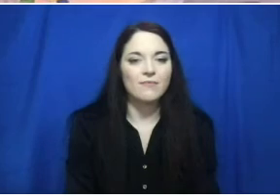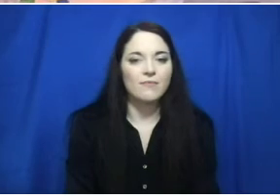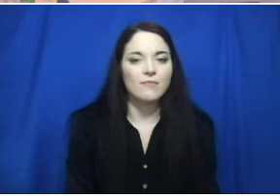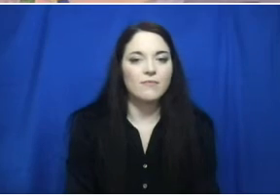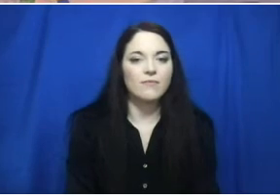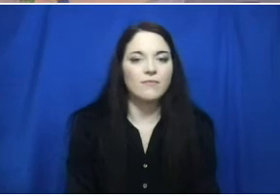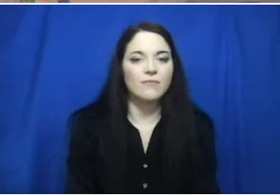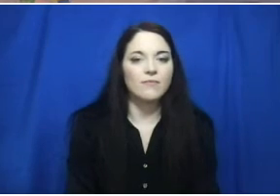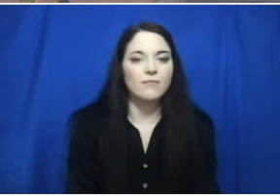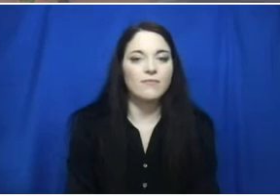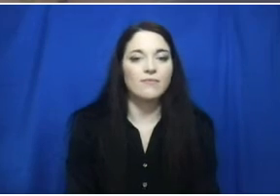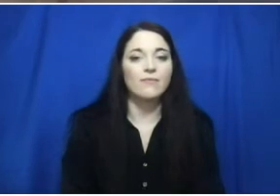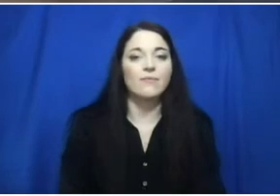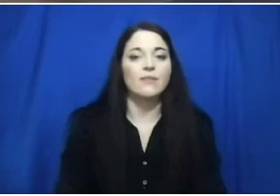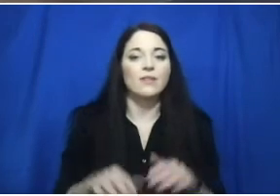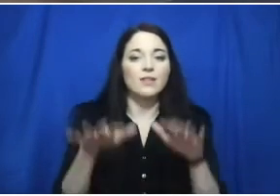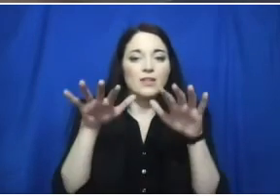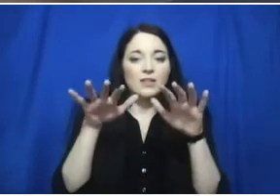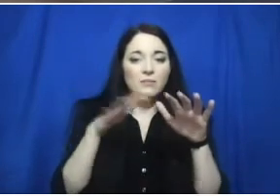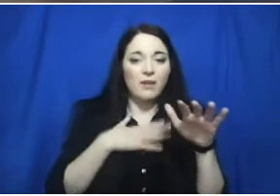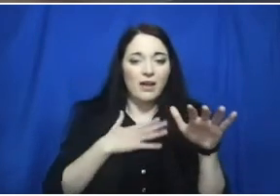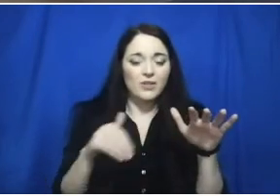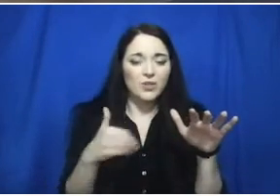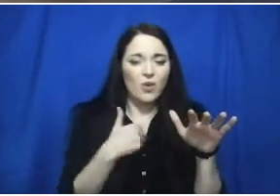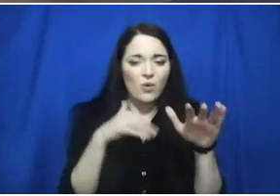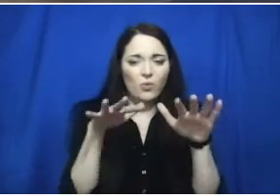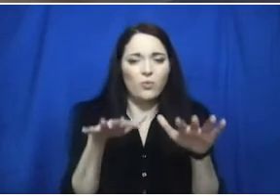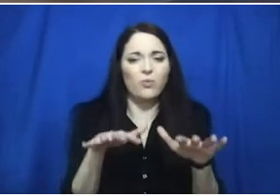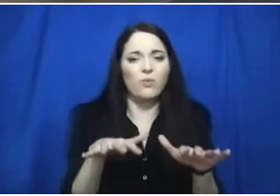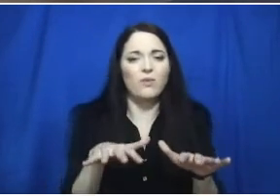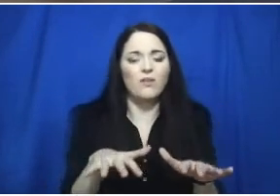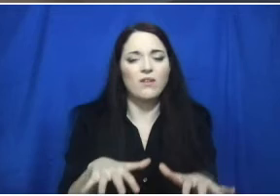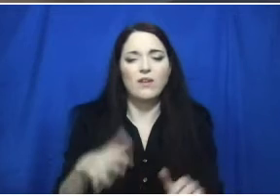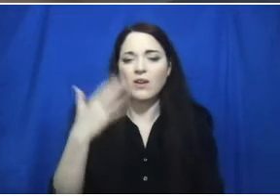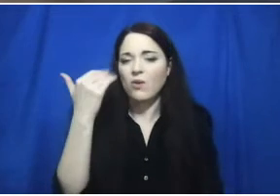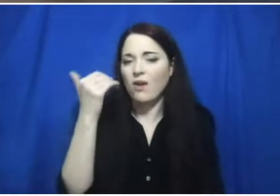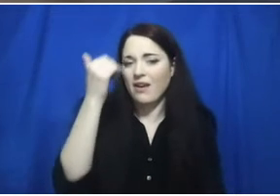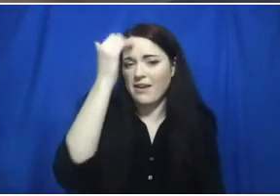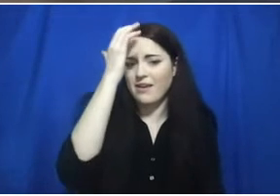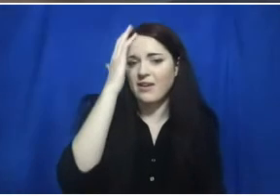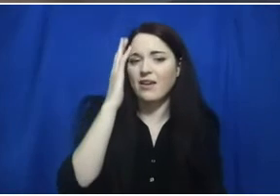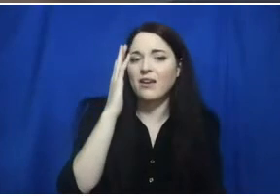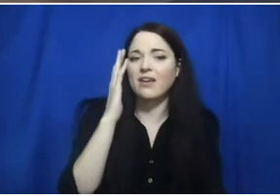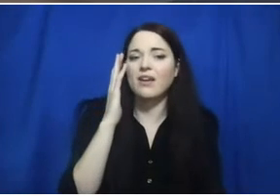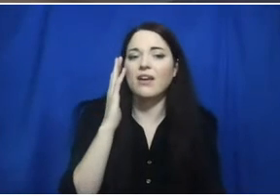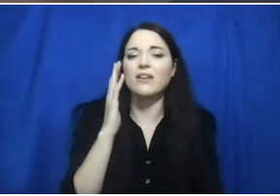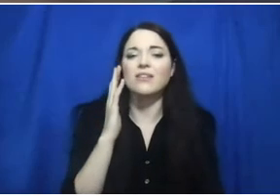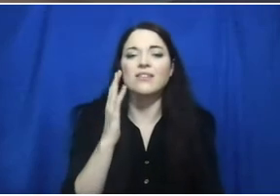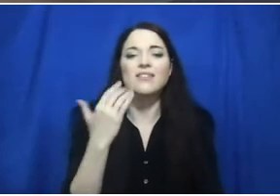Still my soul, for God is on your